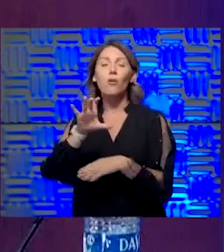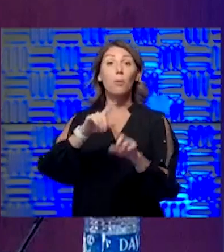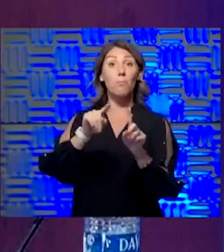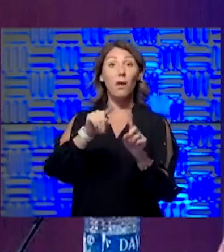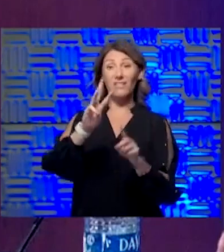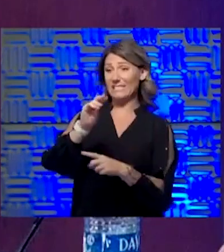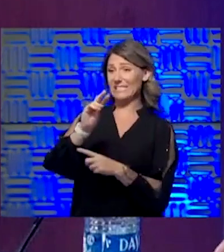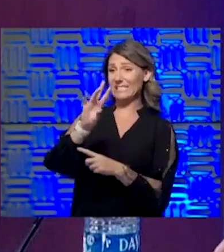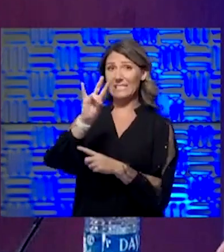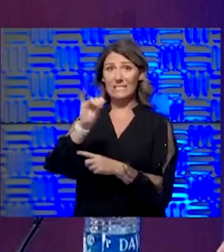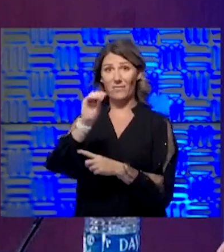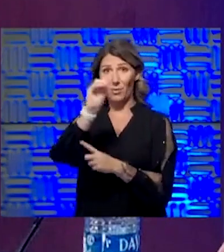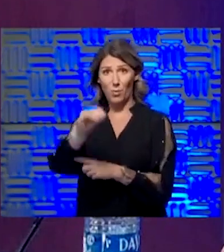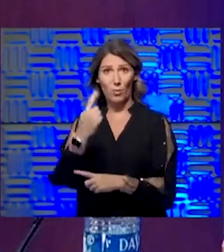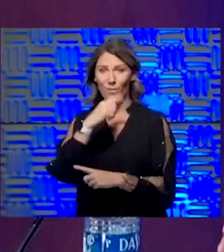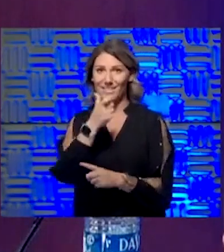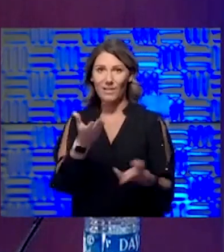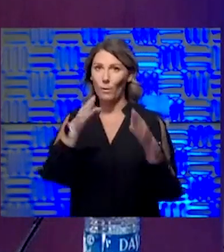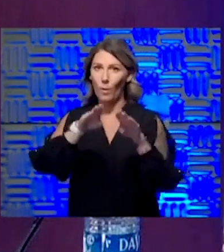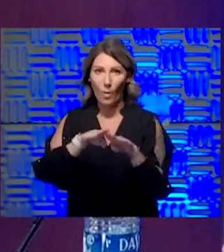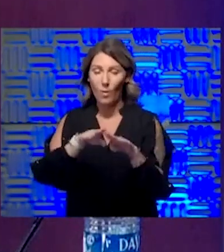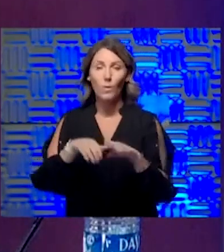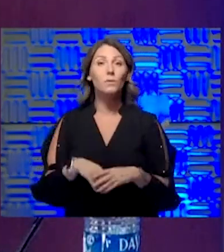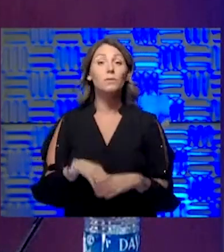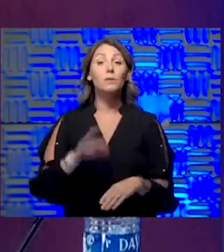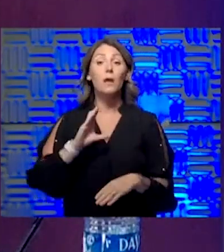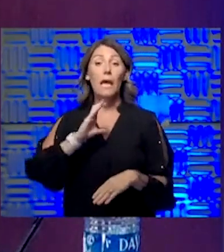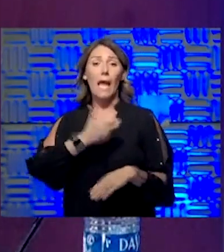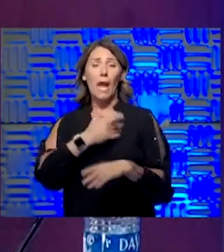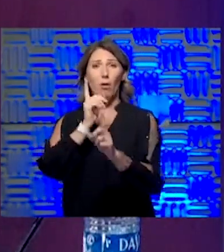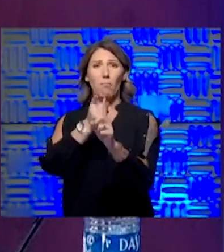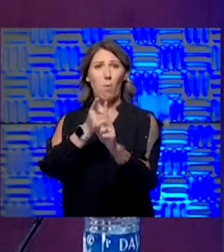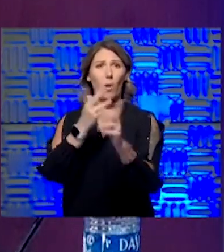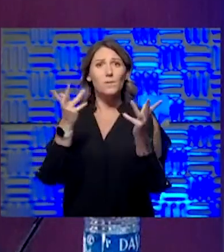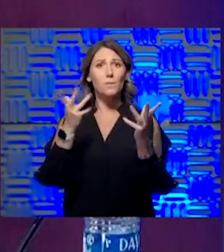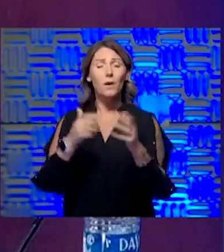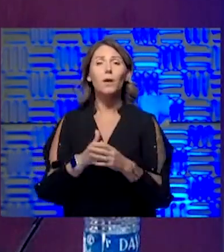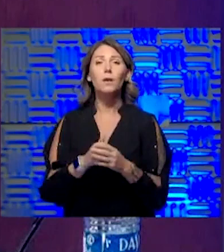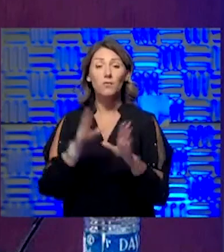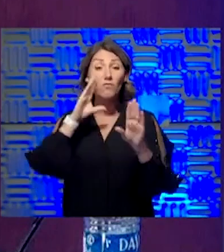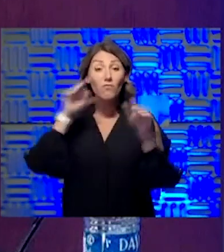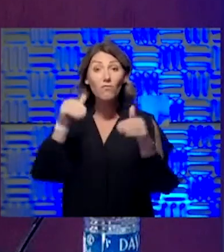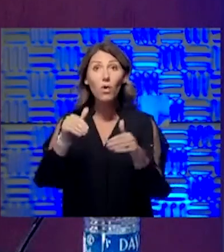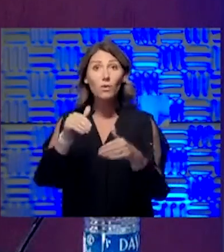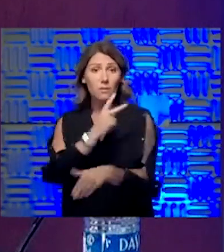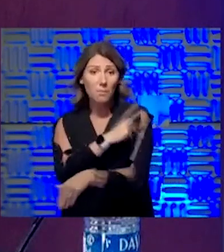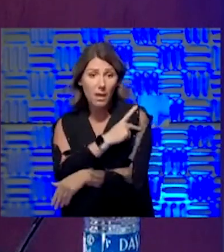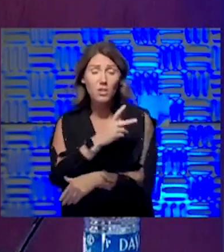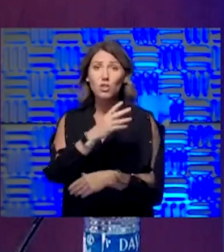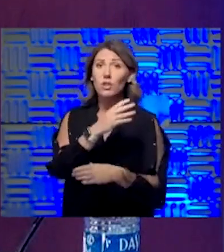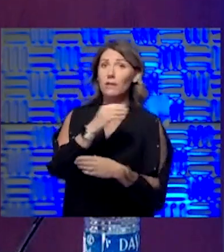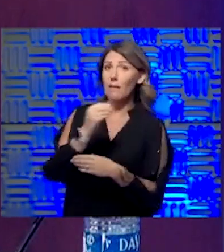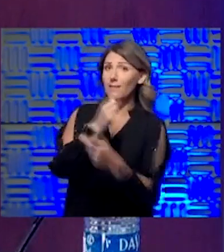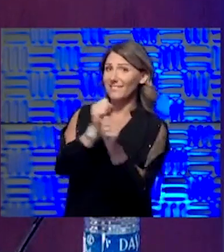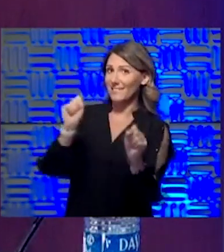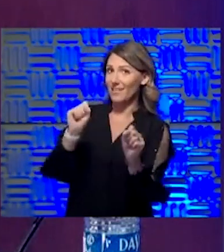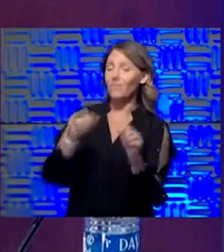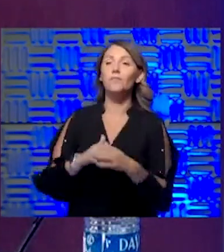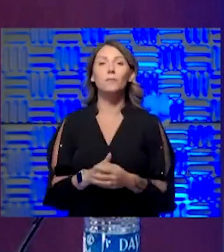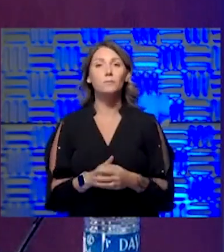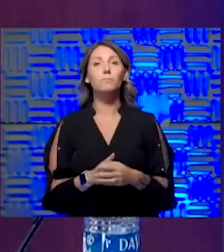last 7 or 8 weeks. We've done that every day for the last many, many years. And I think that's what healthcare organizations have been doing. We've been